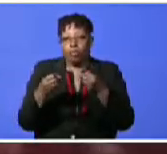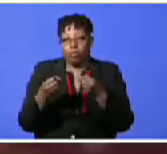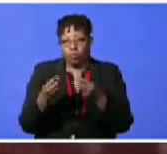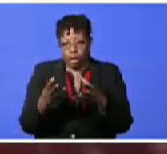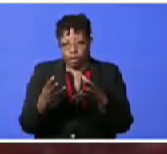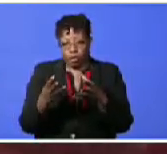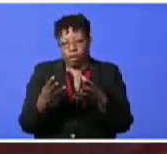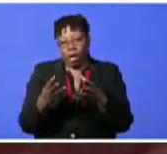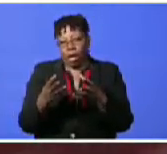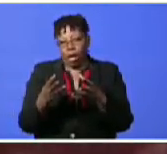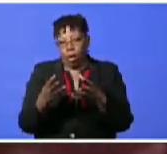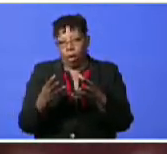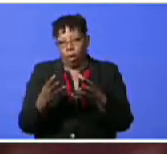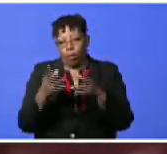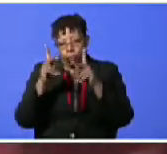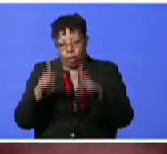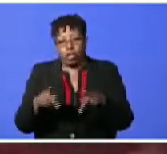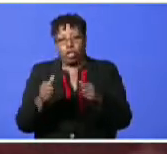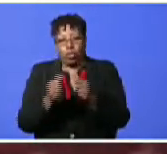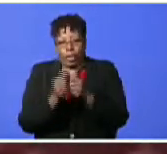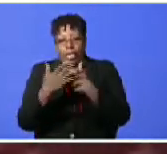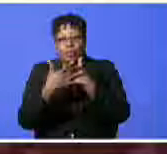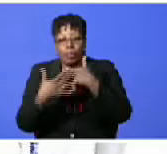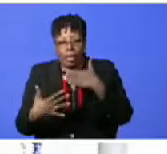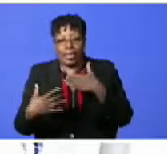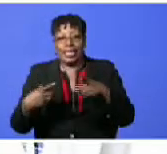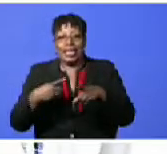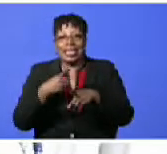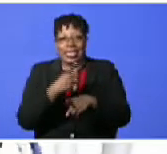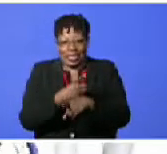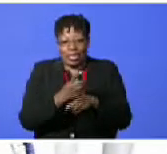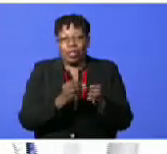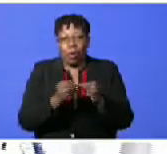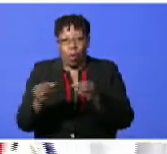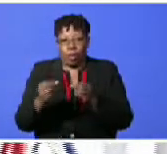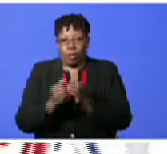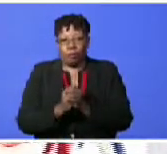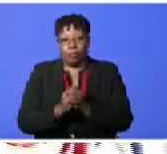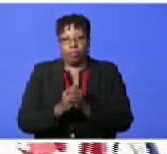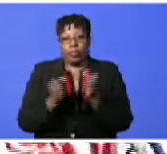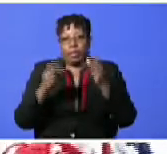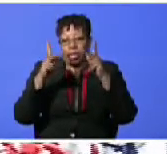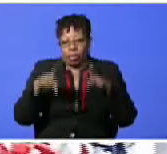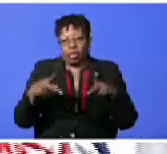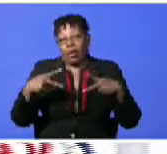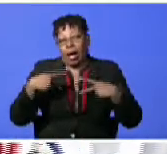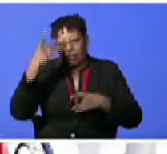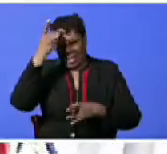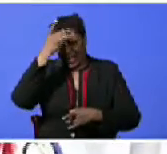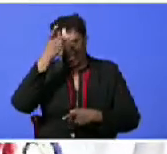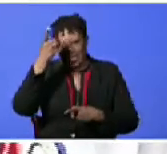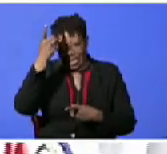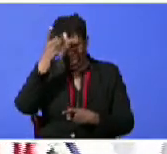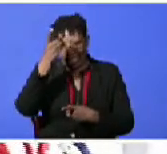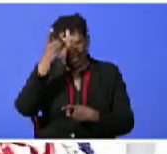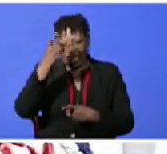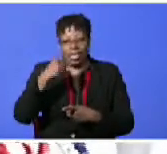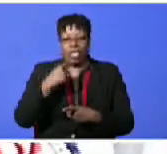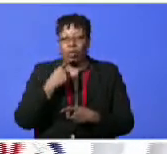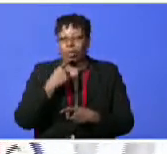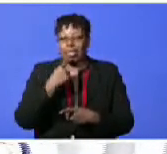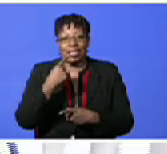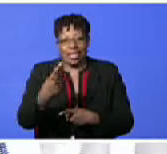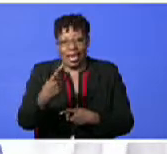blood disorder is in the country. We have a lot of people who have the disease that don't tell you that they have the disease, and so we want to encourage them as